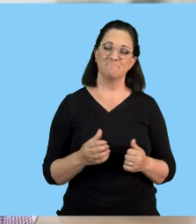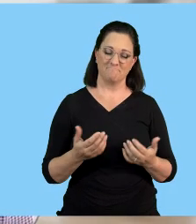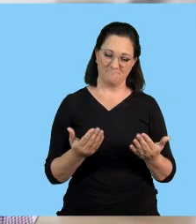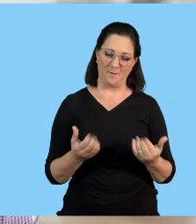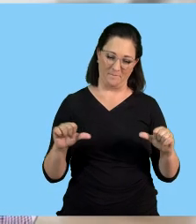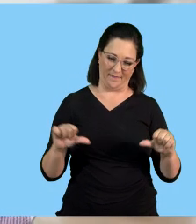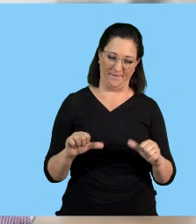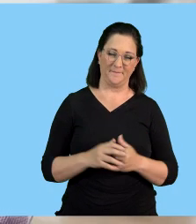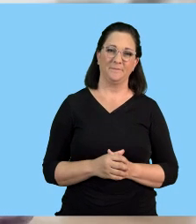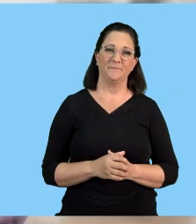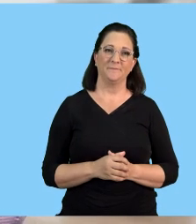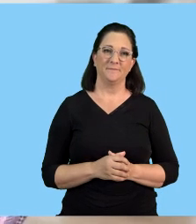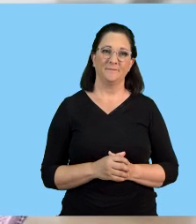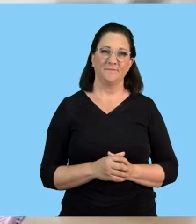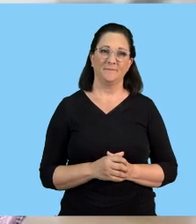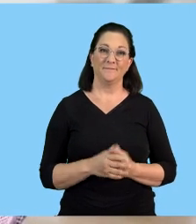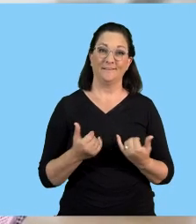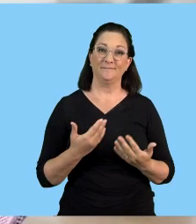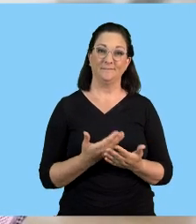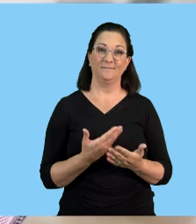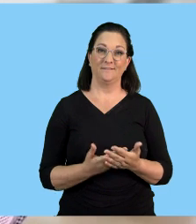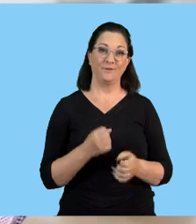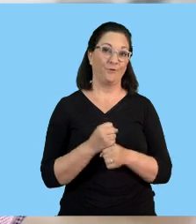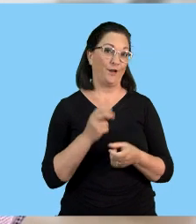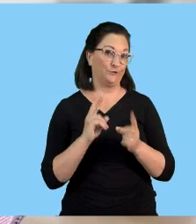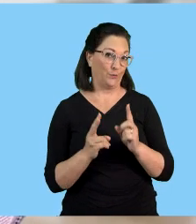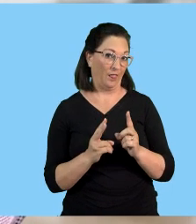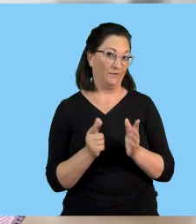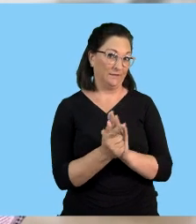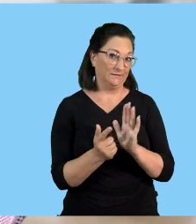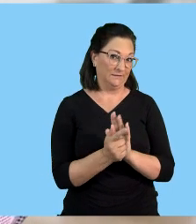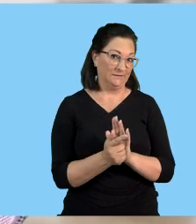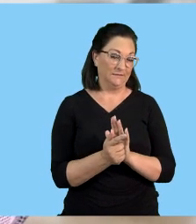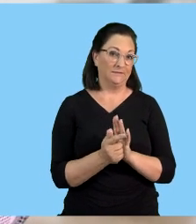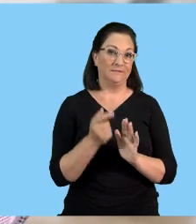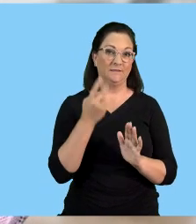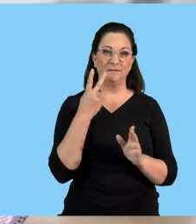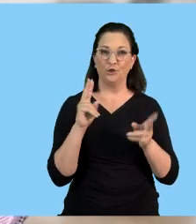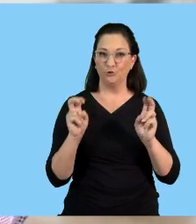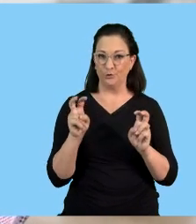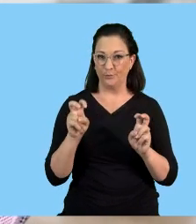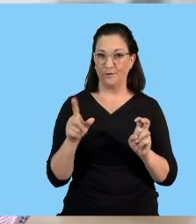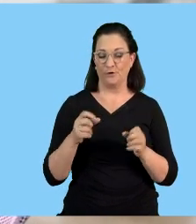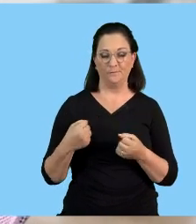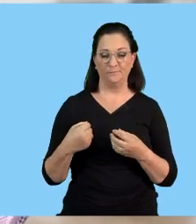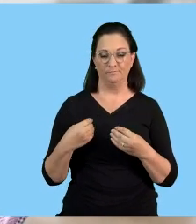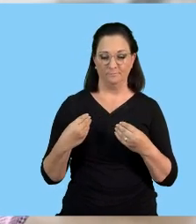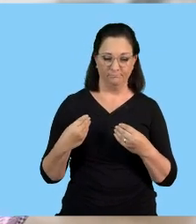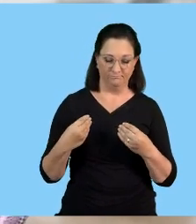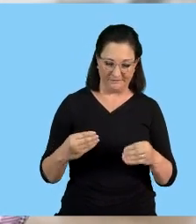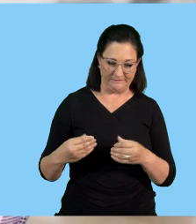Welcome back from an ad break. We're going to continue with our grade 12 business studies lesson under the topic business